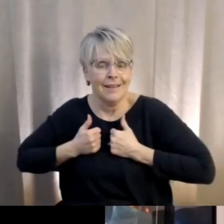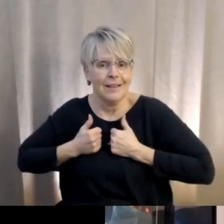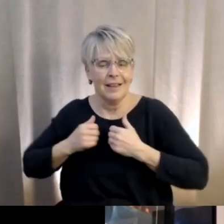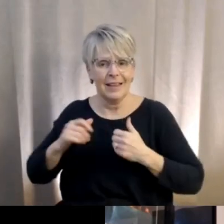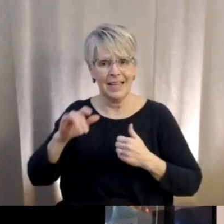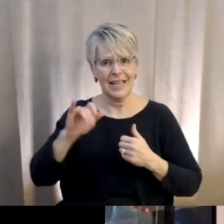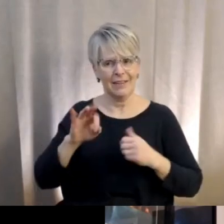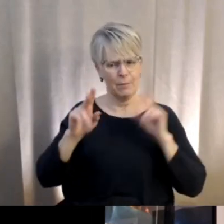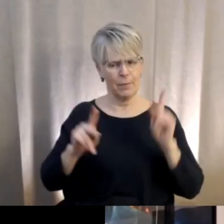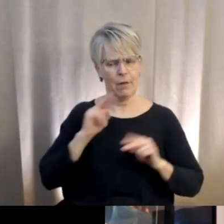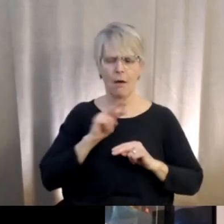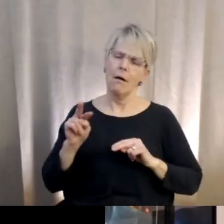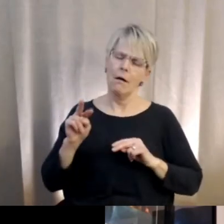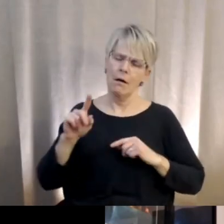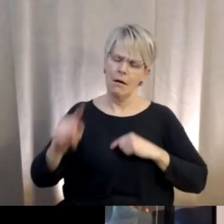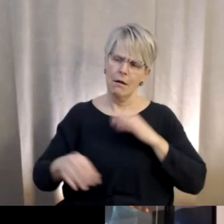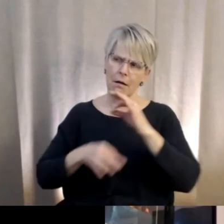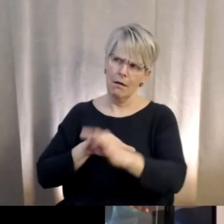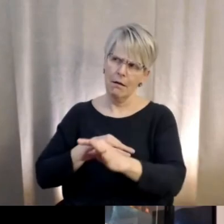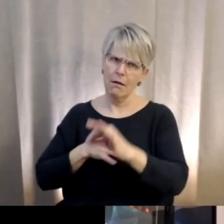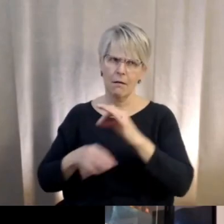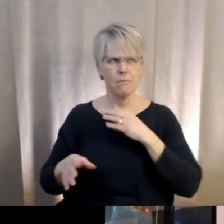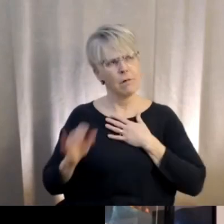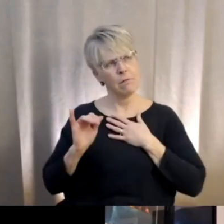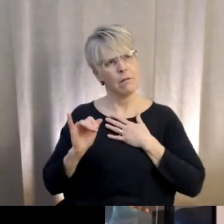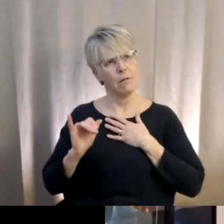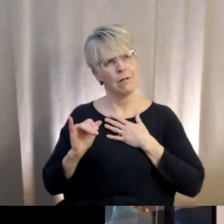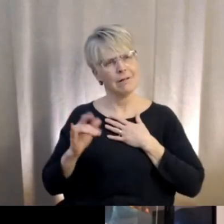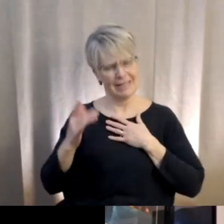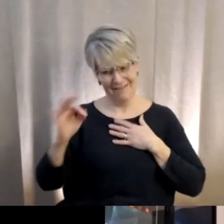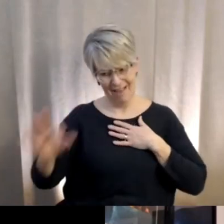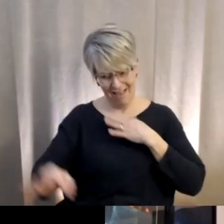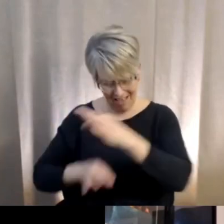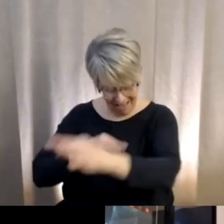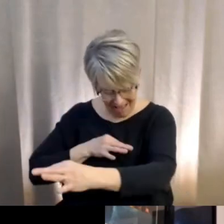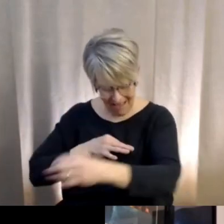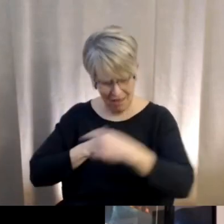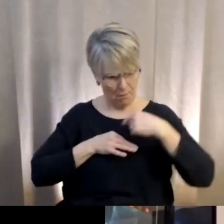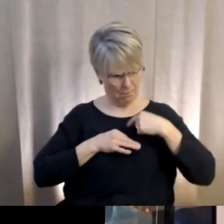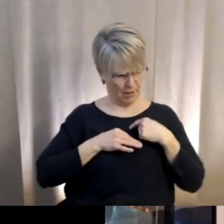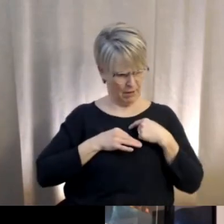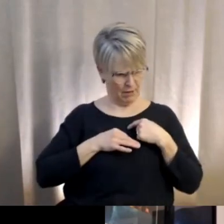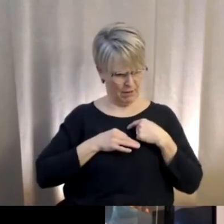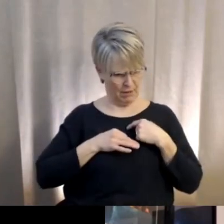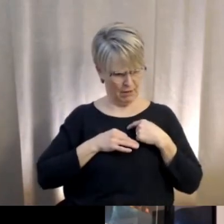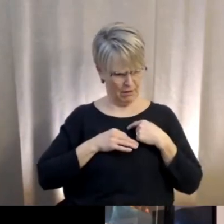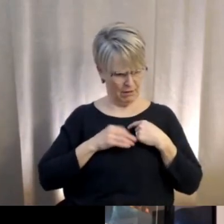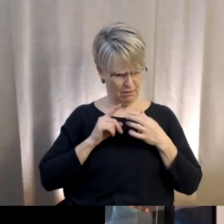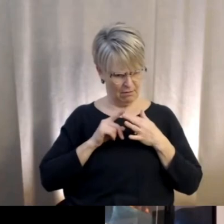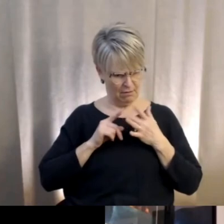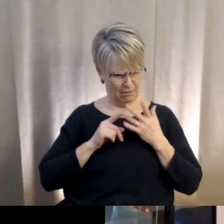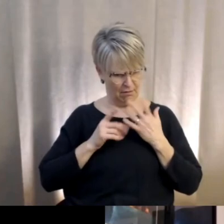themselves in that position and being like, you know what, like, what if that was me? Like, would I be thinking about this in the